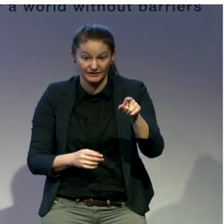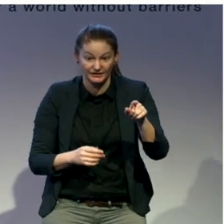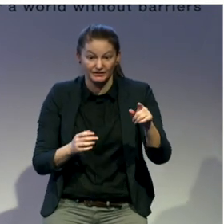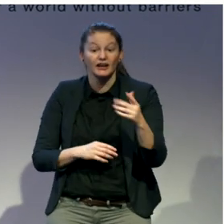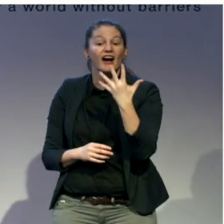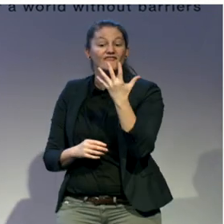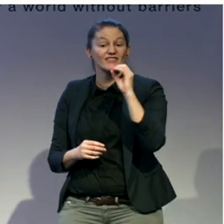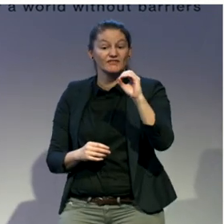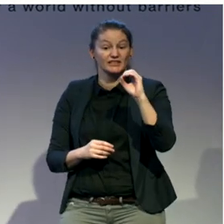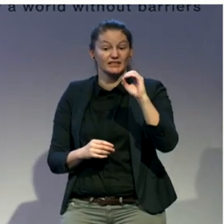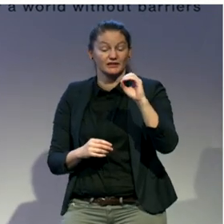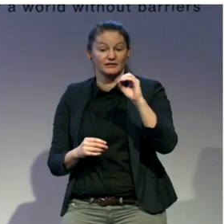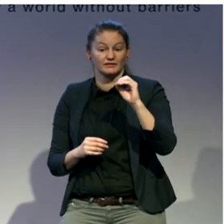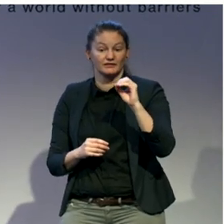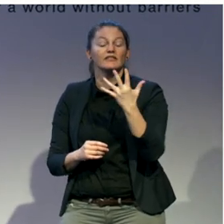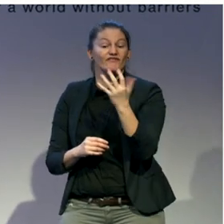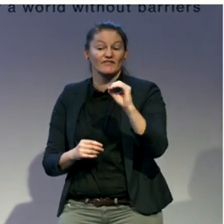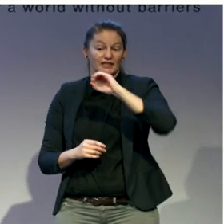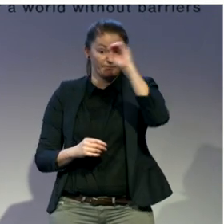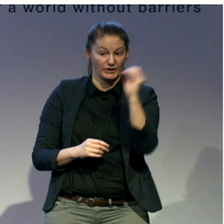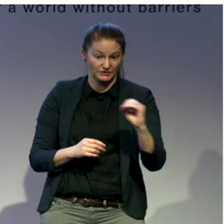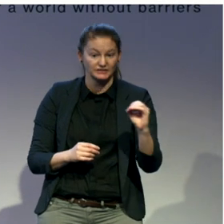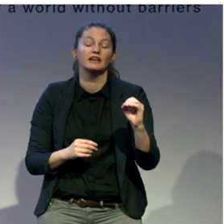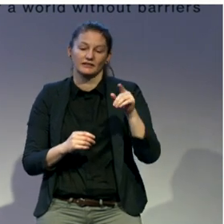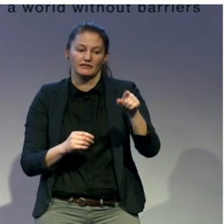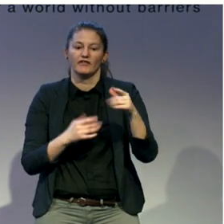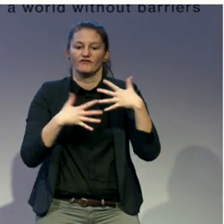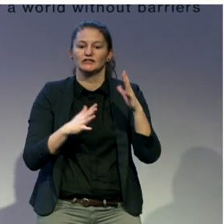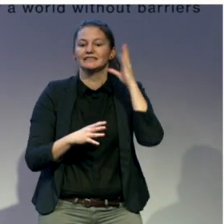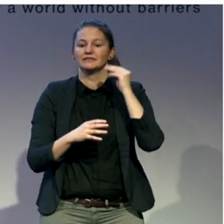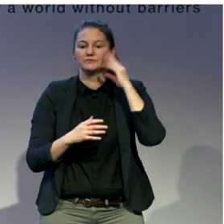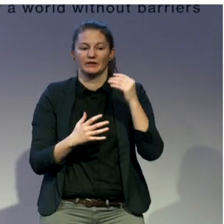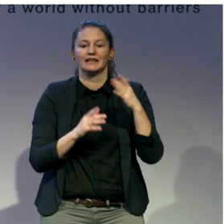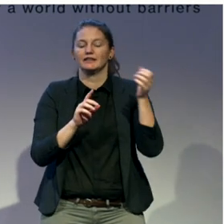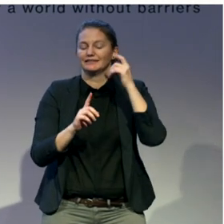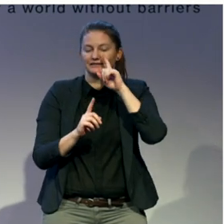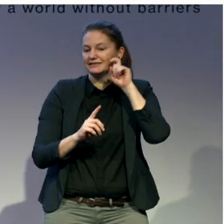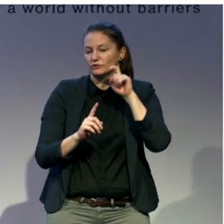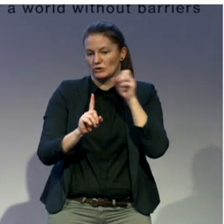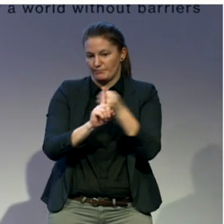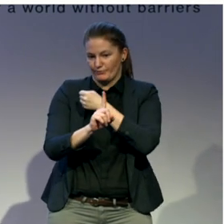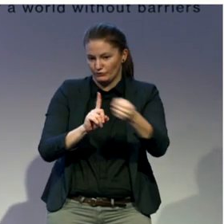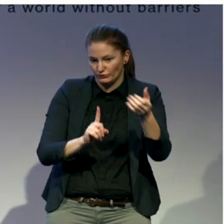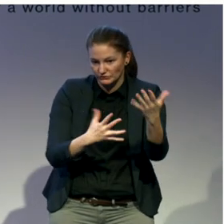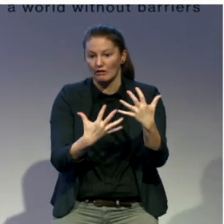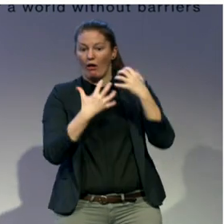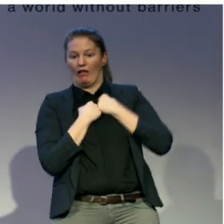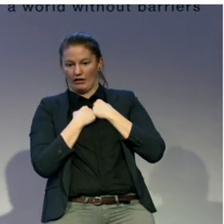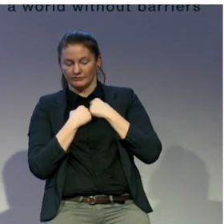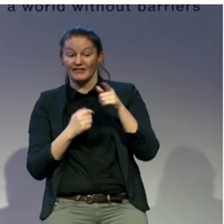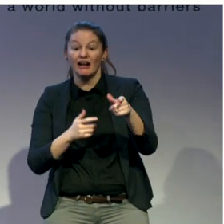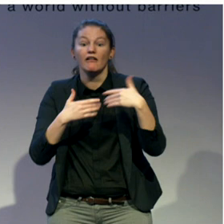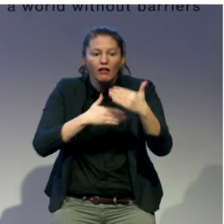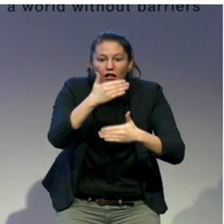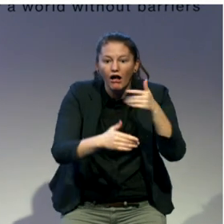and cope with complex PTSD. Why, you ask? Well, when I started working in Enosh more than